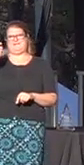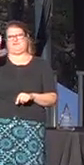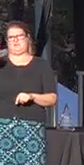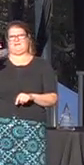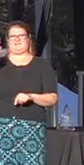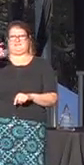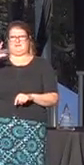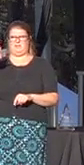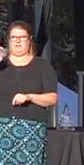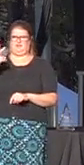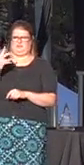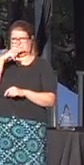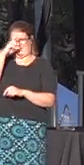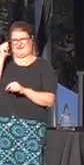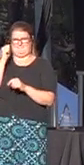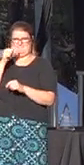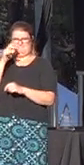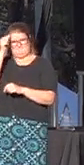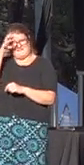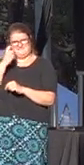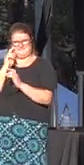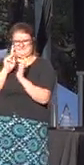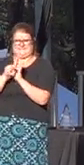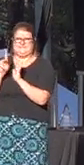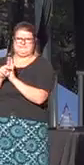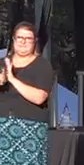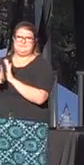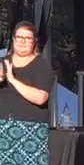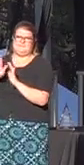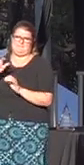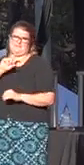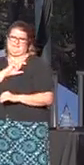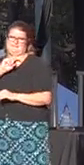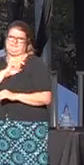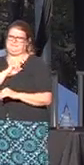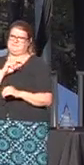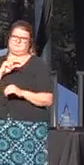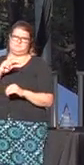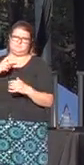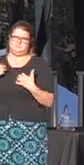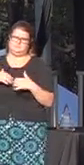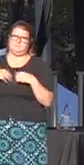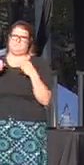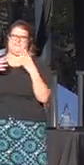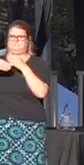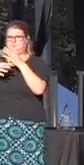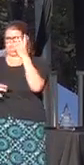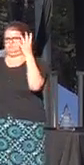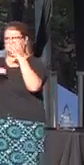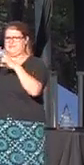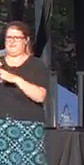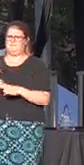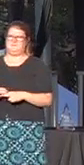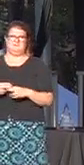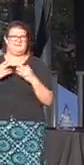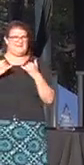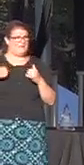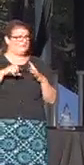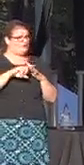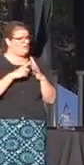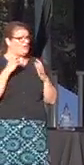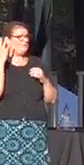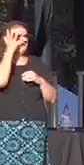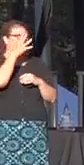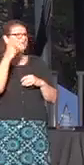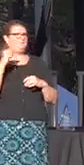men killed by police in a too long list of names. Here we are kicking off our own beautiful Pride weekend with these hearts